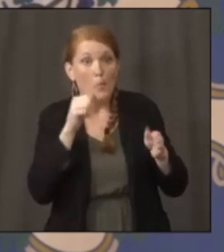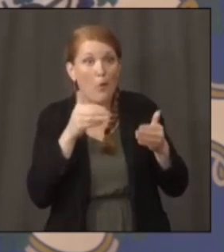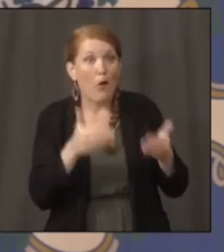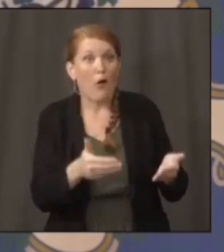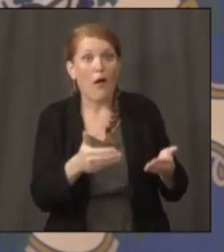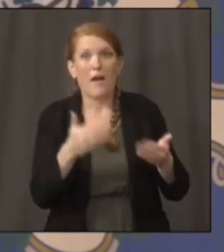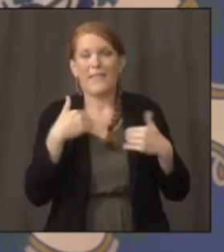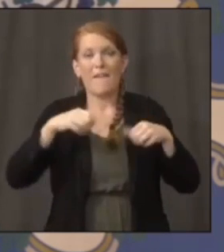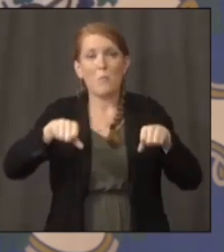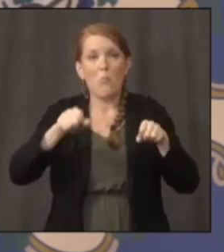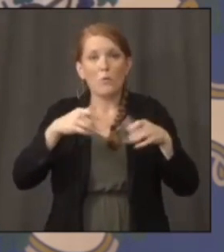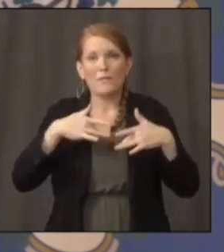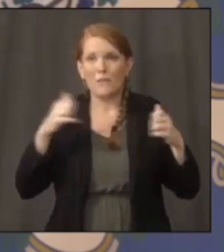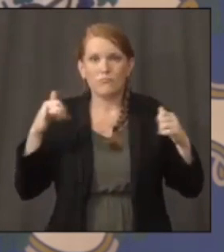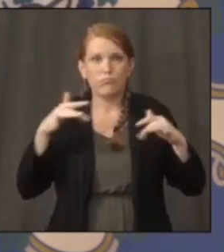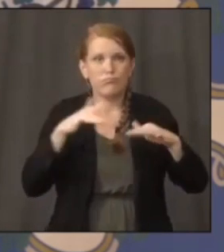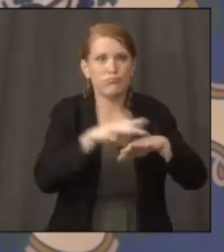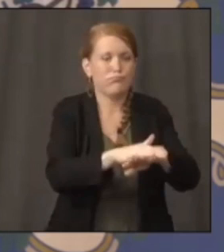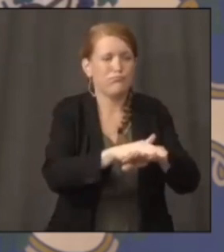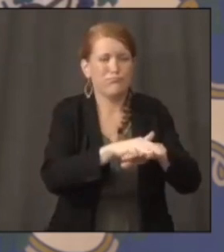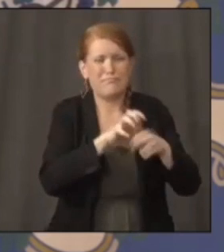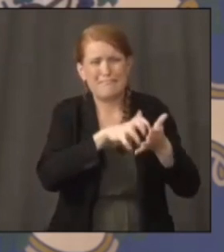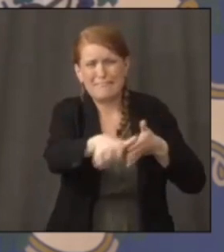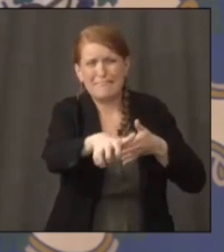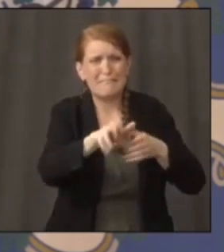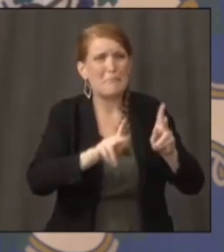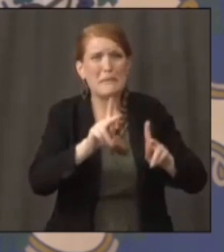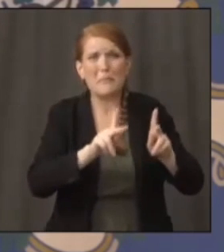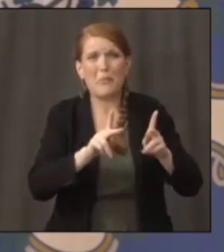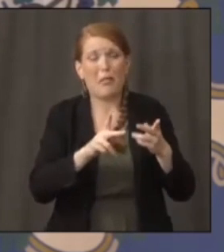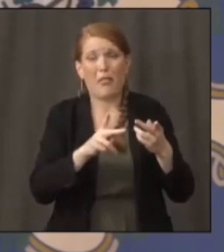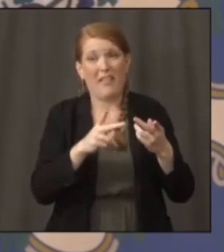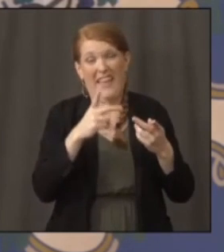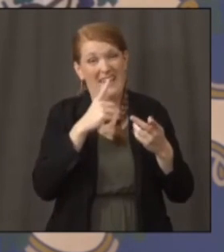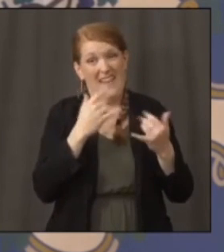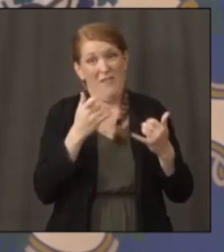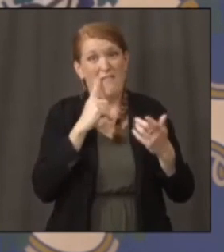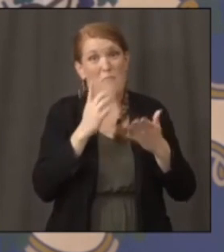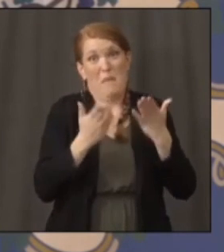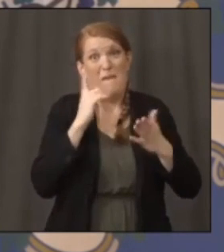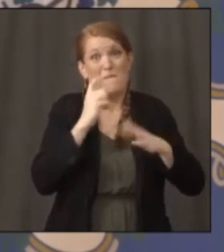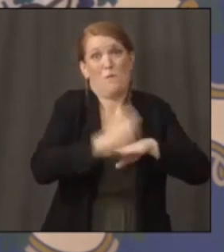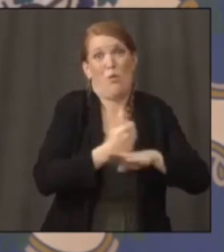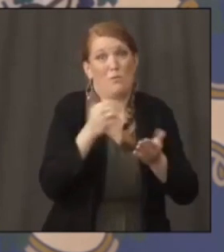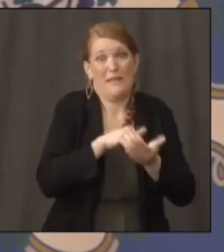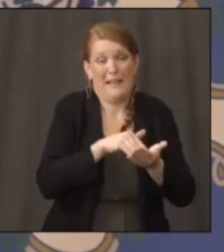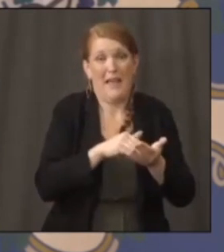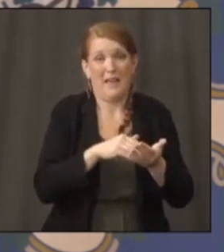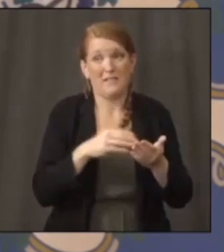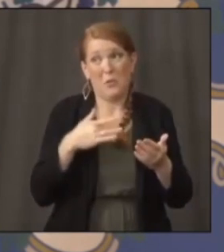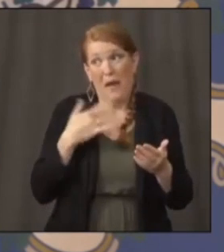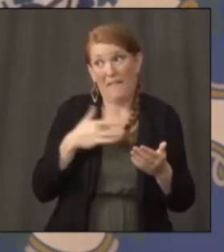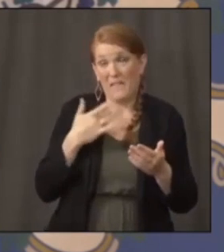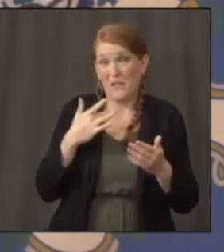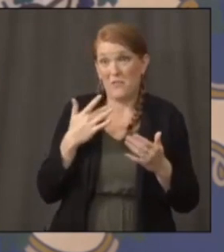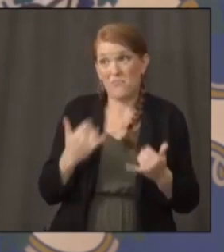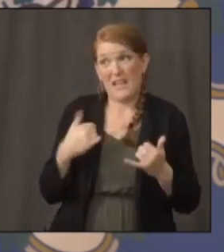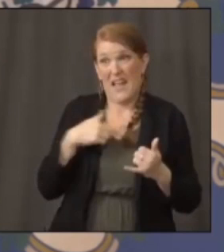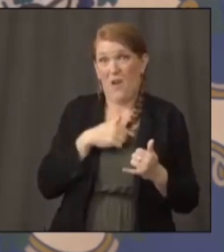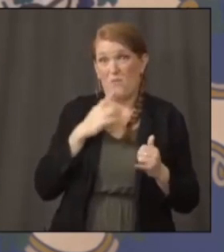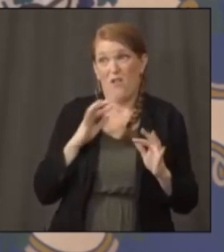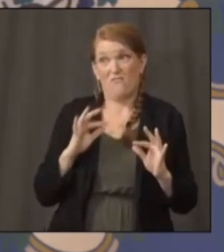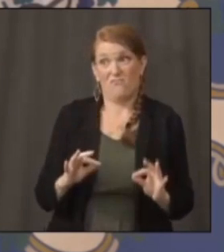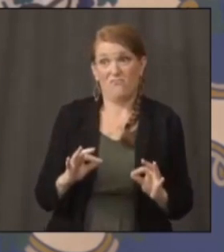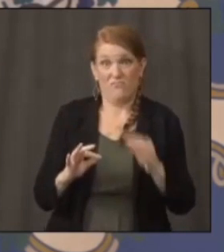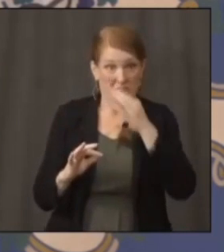pretty good balance going in the state right now, and I do think it's working. In terms of next steps, obviously getting our